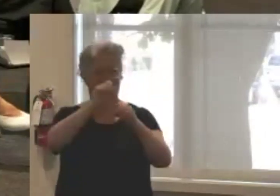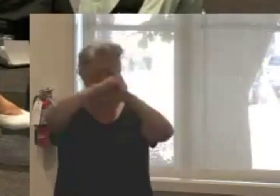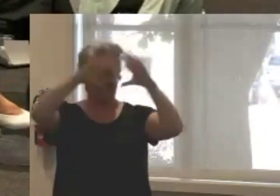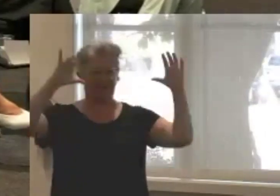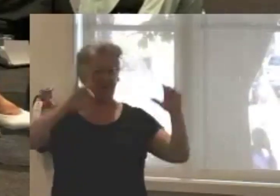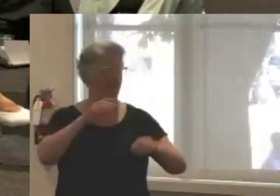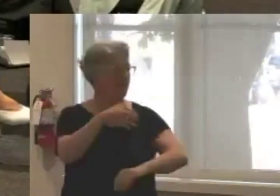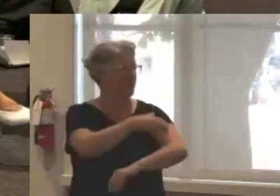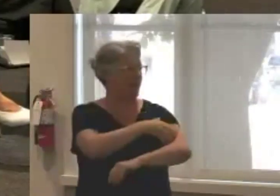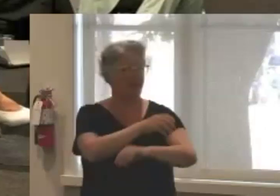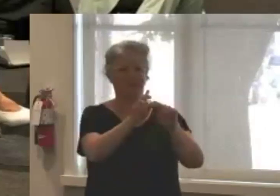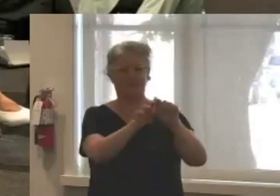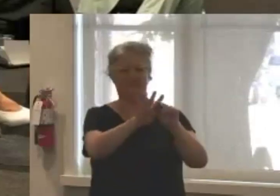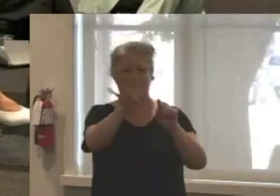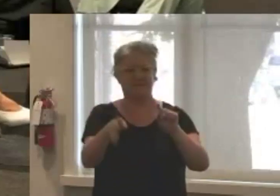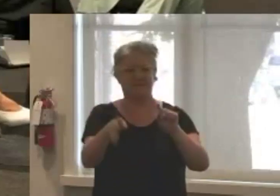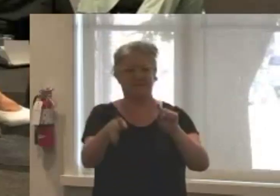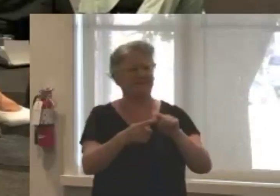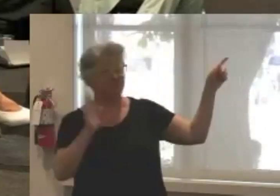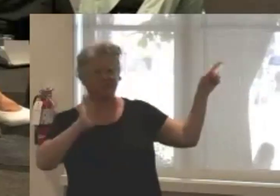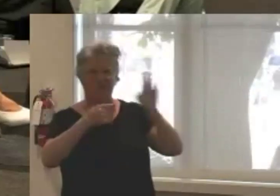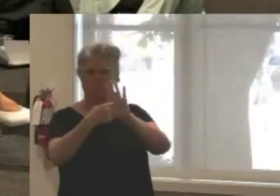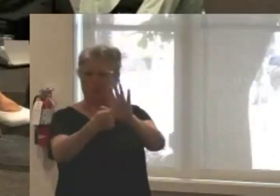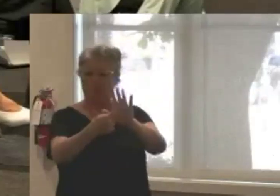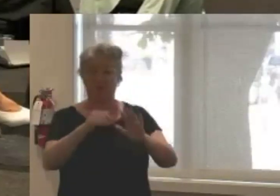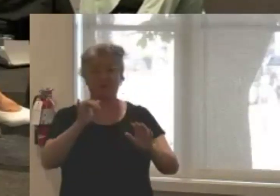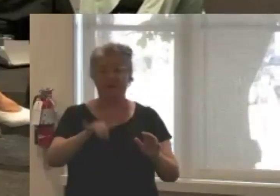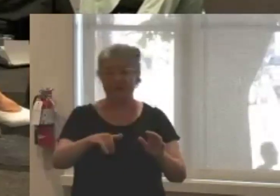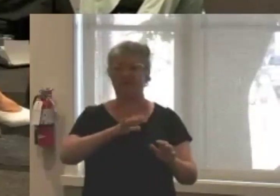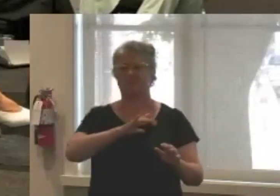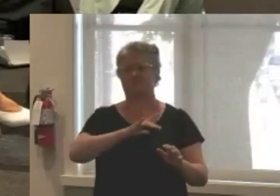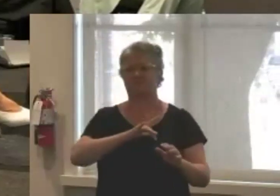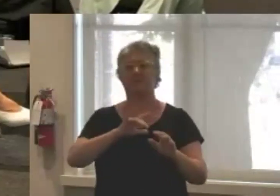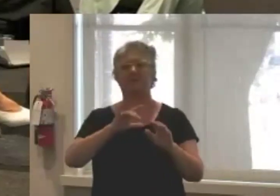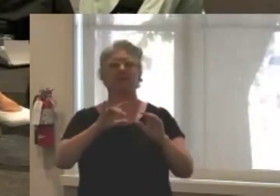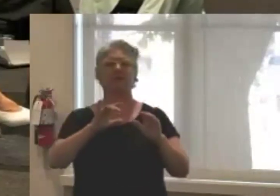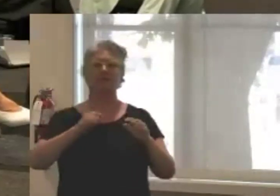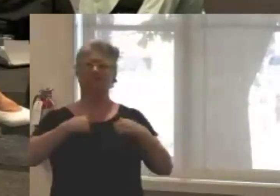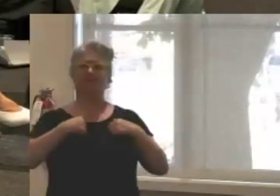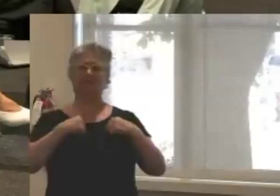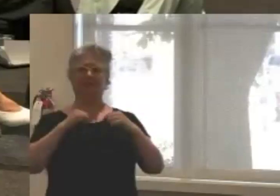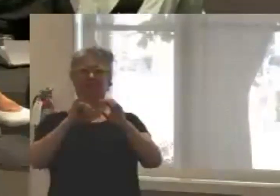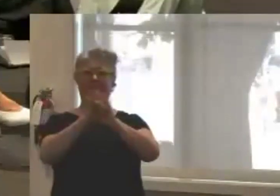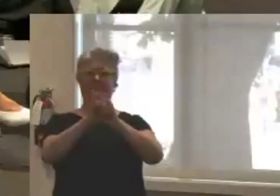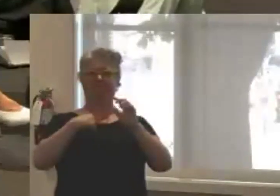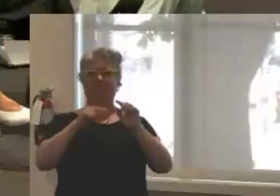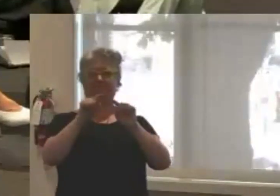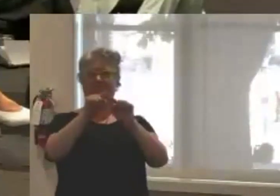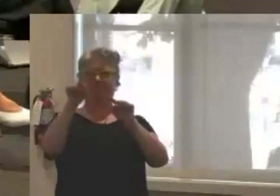like the power flower that was used in a previous slide. So we are able to place ourselves and our social location on that and understand